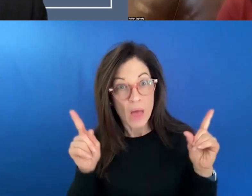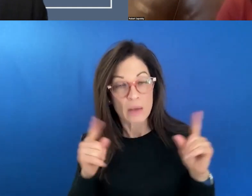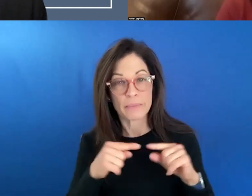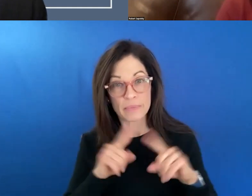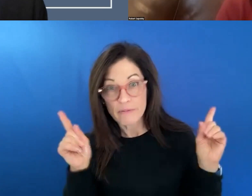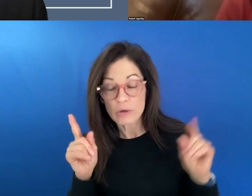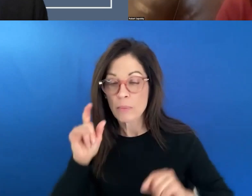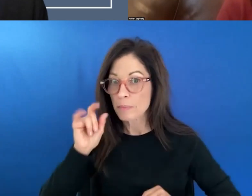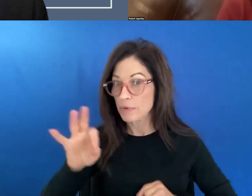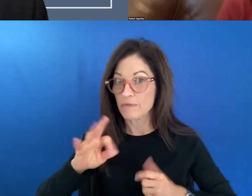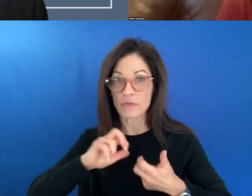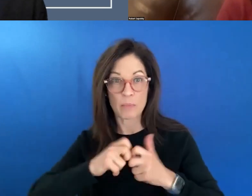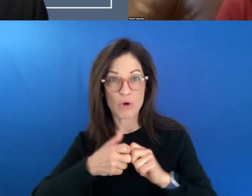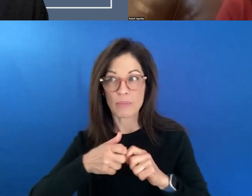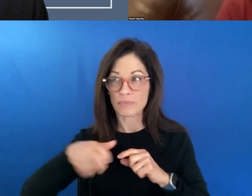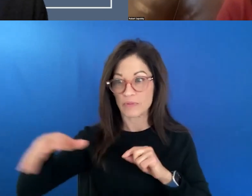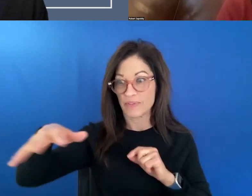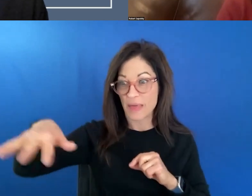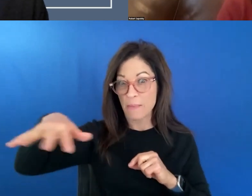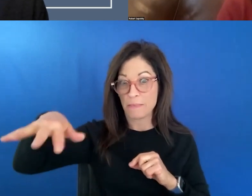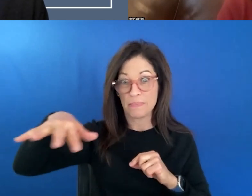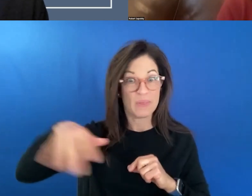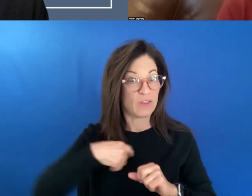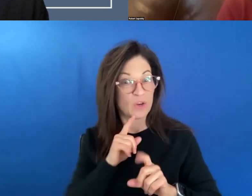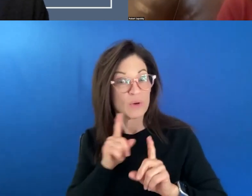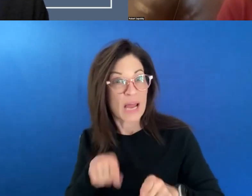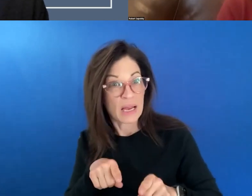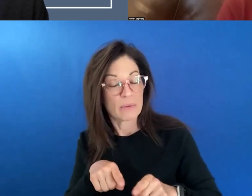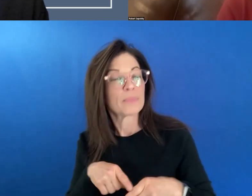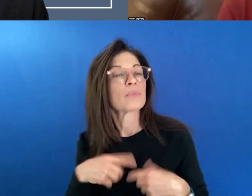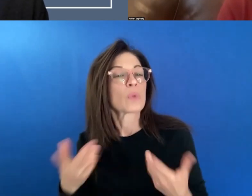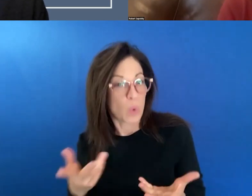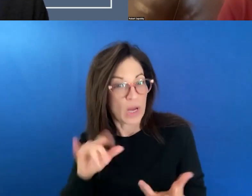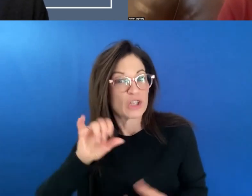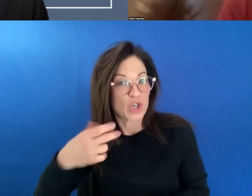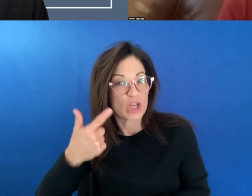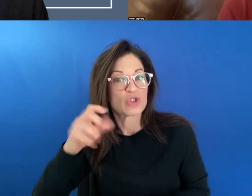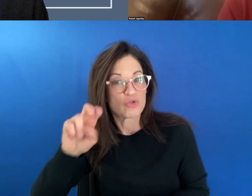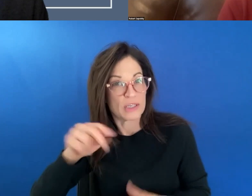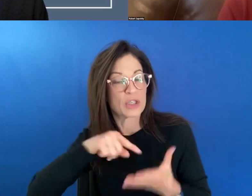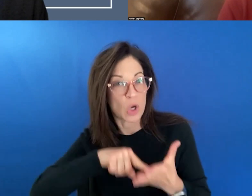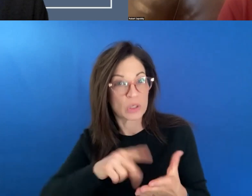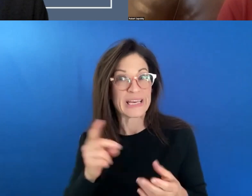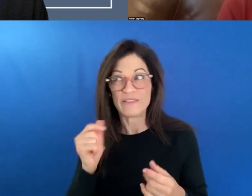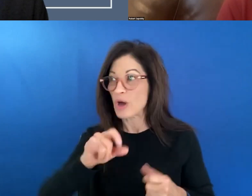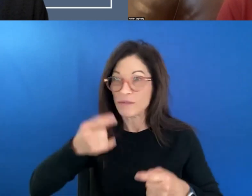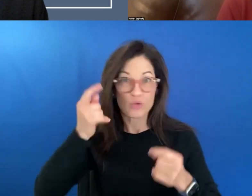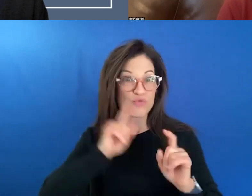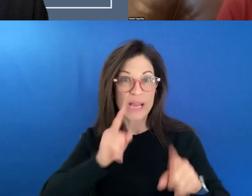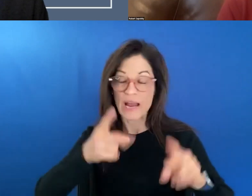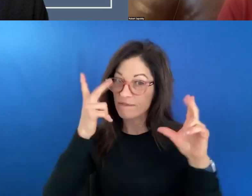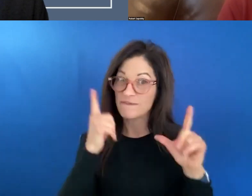it's the problems of the them that you're reacting to, what he shows is the faster you have to react, the